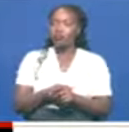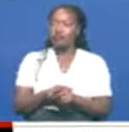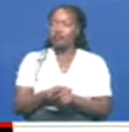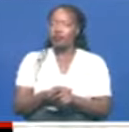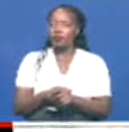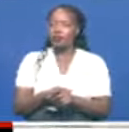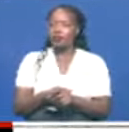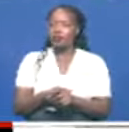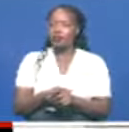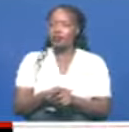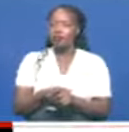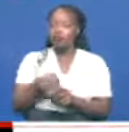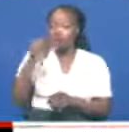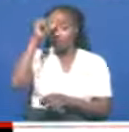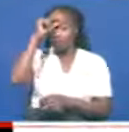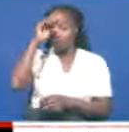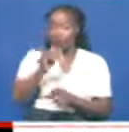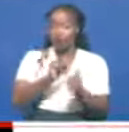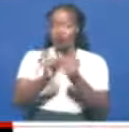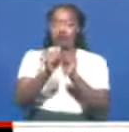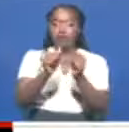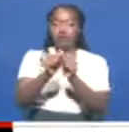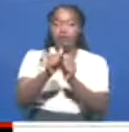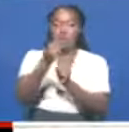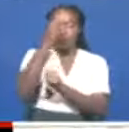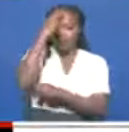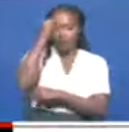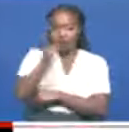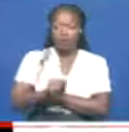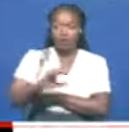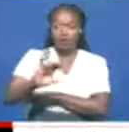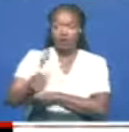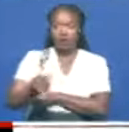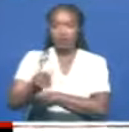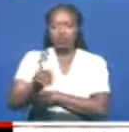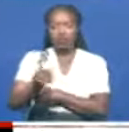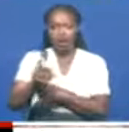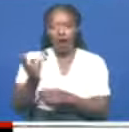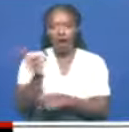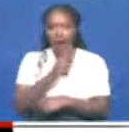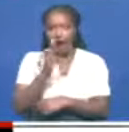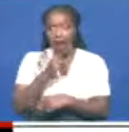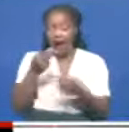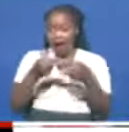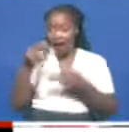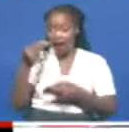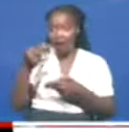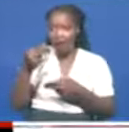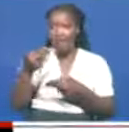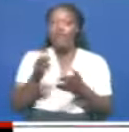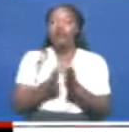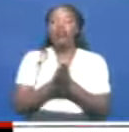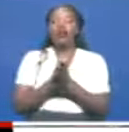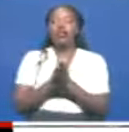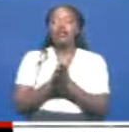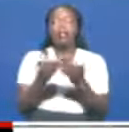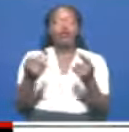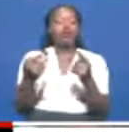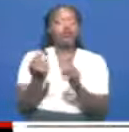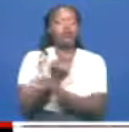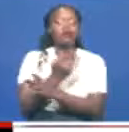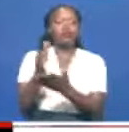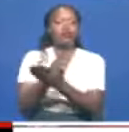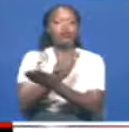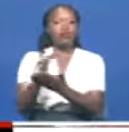The gubernatorial race in Kajiado County has gained pace, with aspirants taking their charm offensive to different parts of the